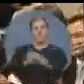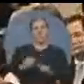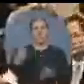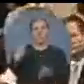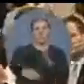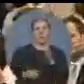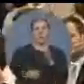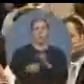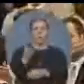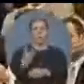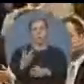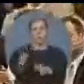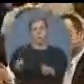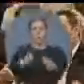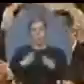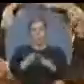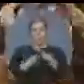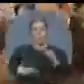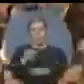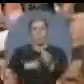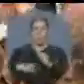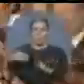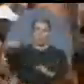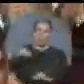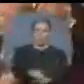is why he is not fit to be Prime Minister.